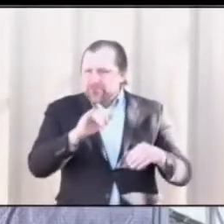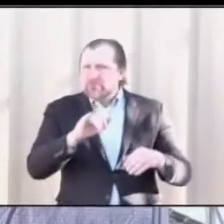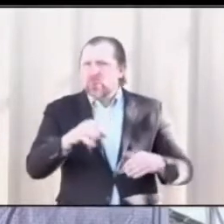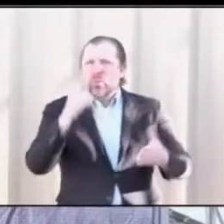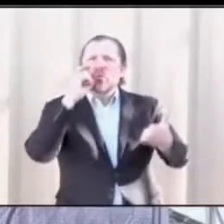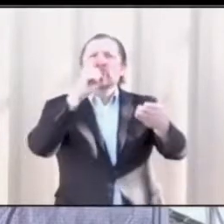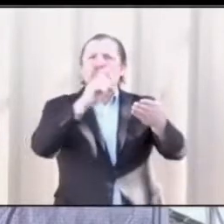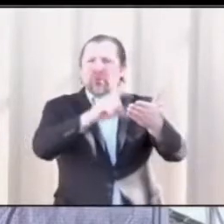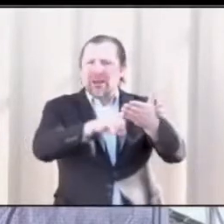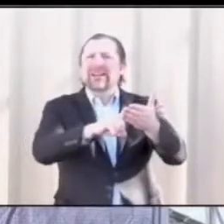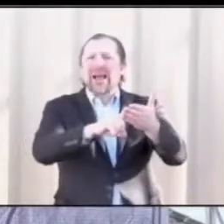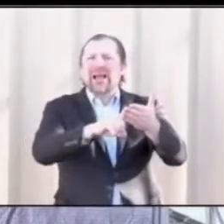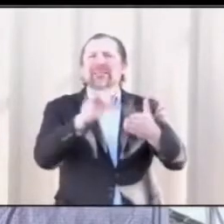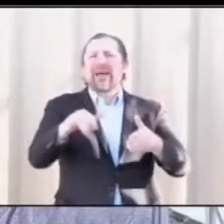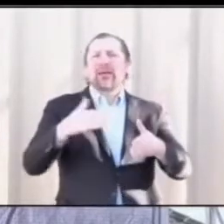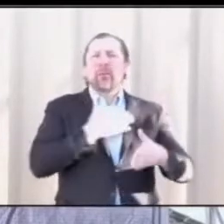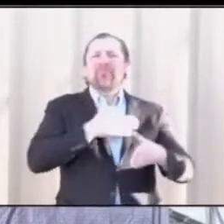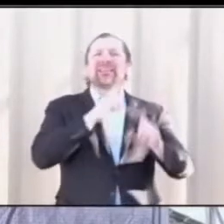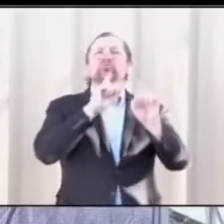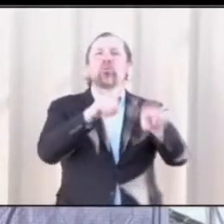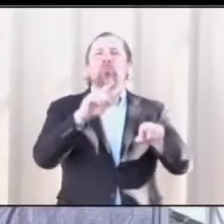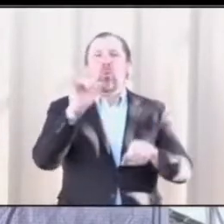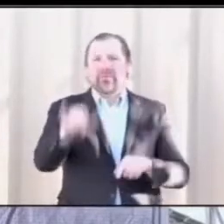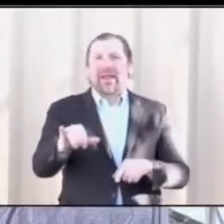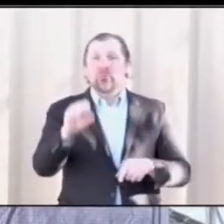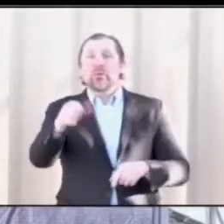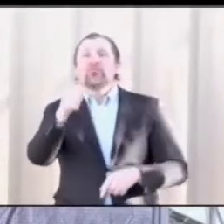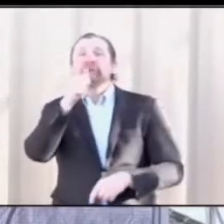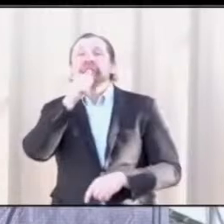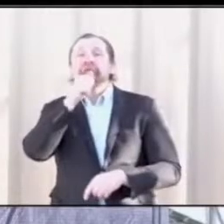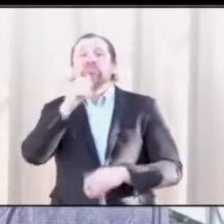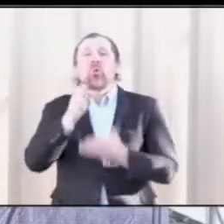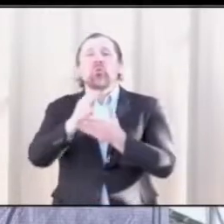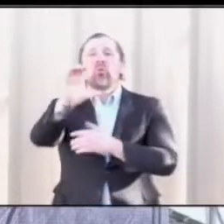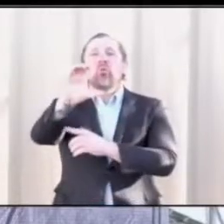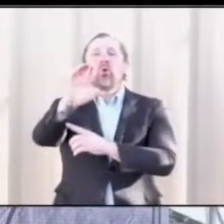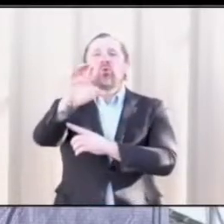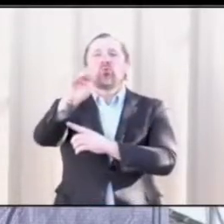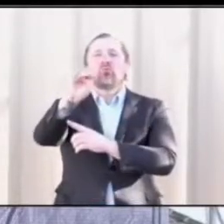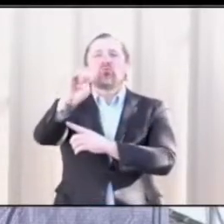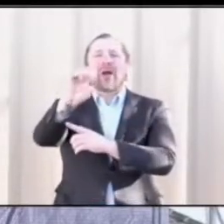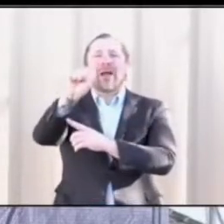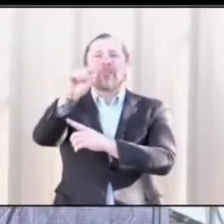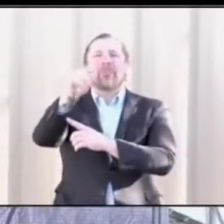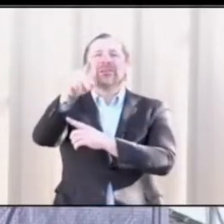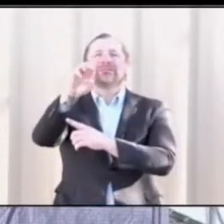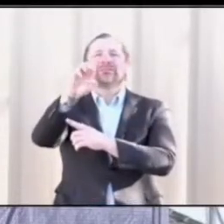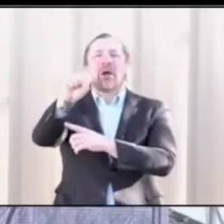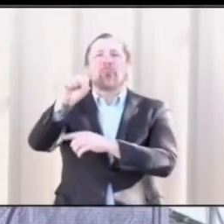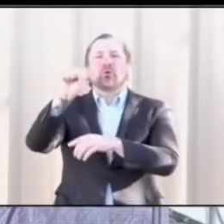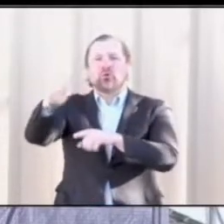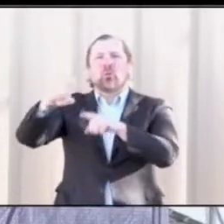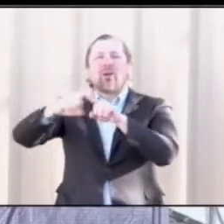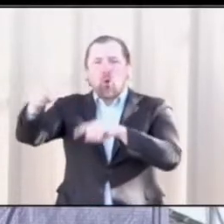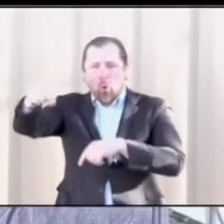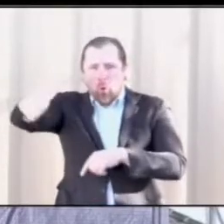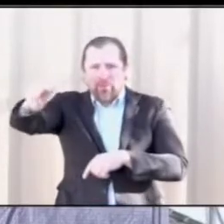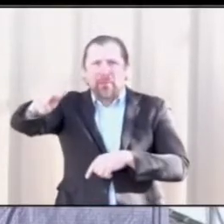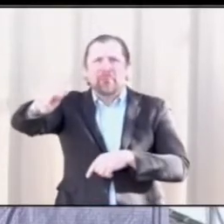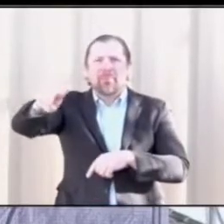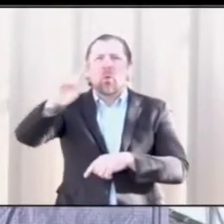incidents, please report it to us immediately. You can do so anonymously through Crime Stoppers by calling Los Angeles Area Crime Stoppers